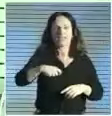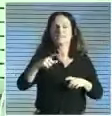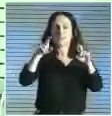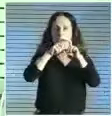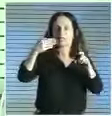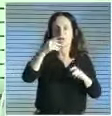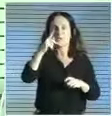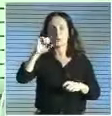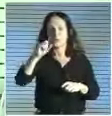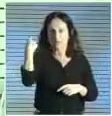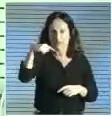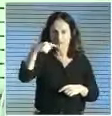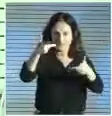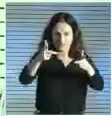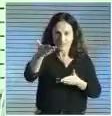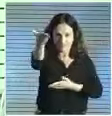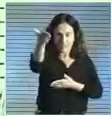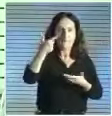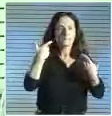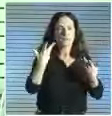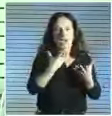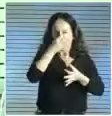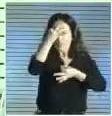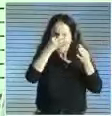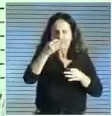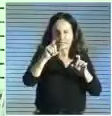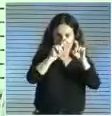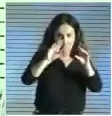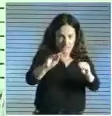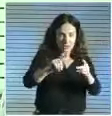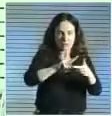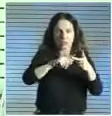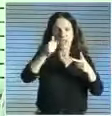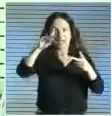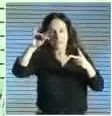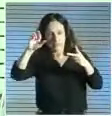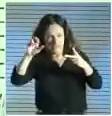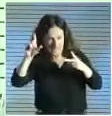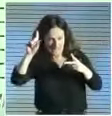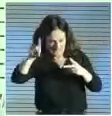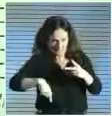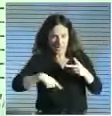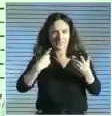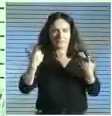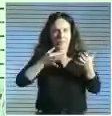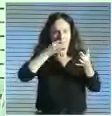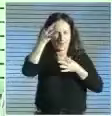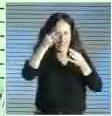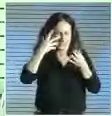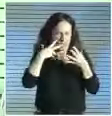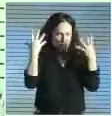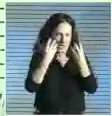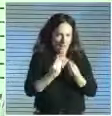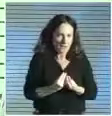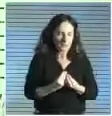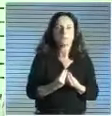from Booking, from Expedia on how much travelers want to book sustainable. But then, of course, the crux of the matter is how much do